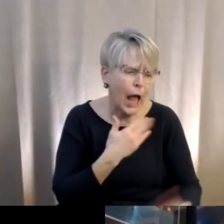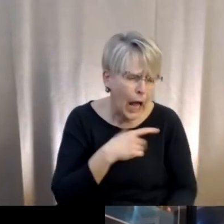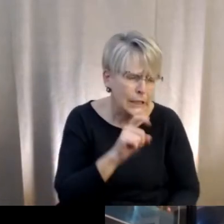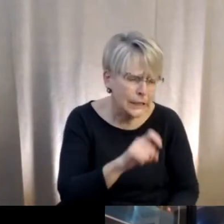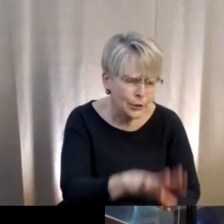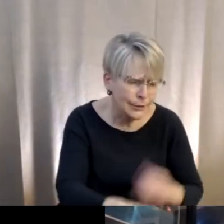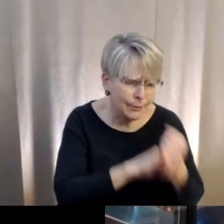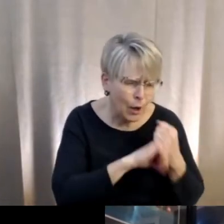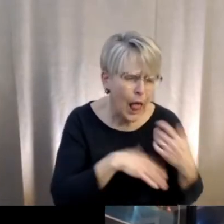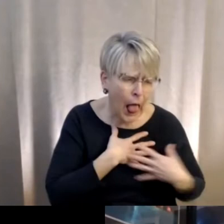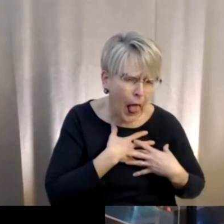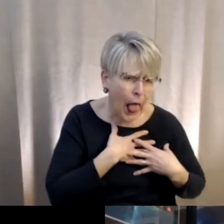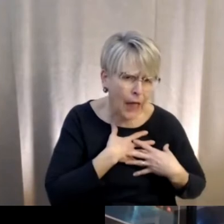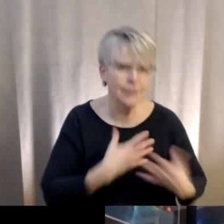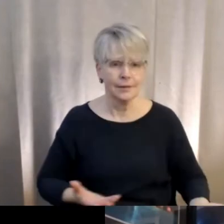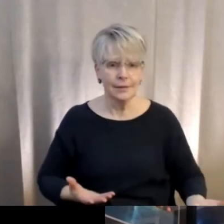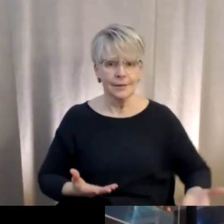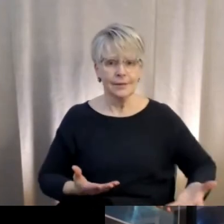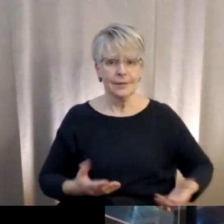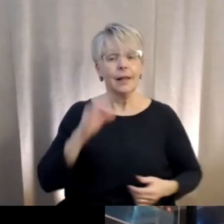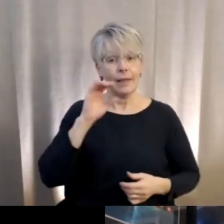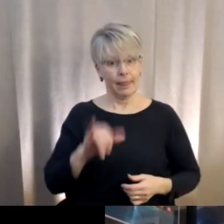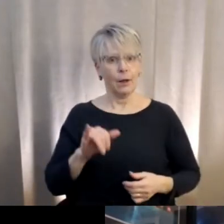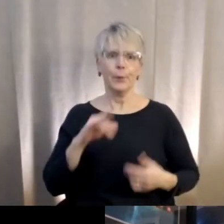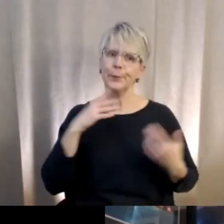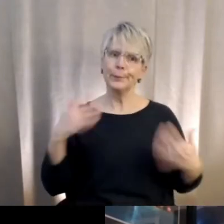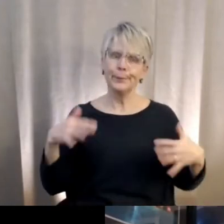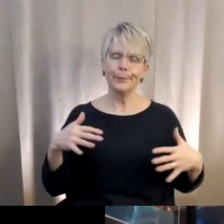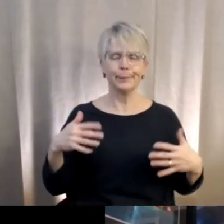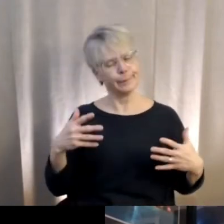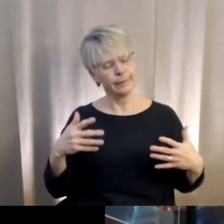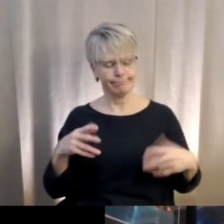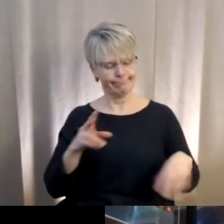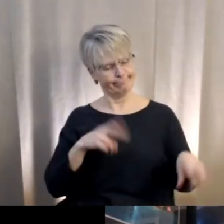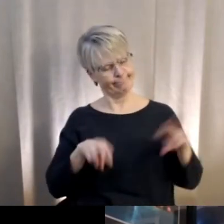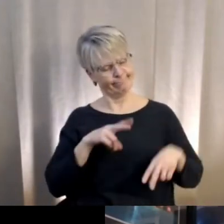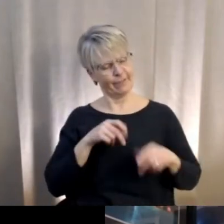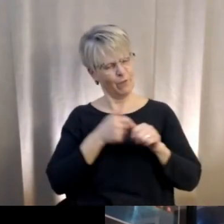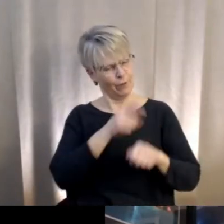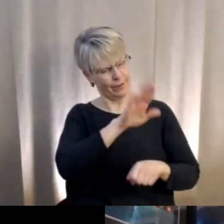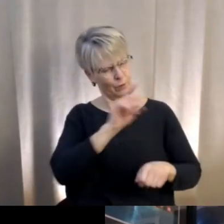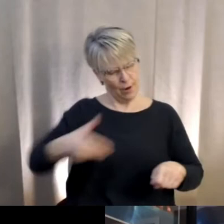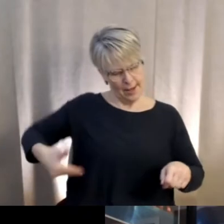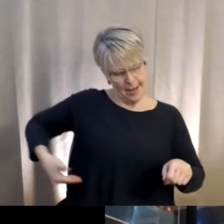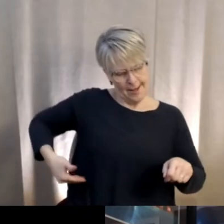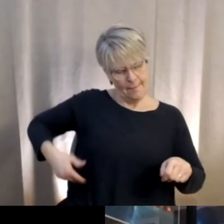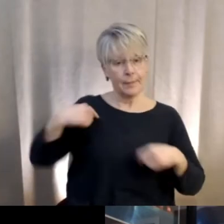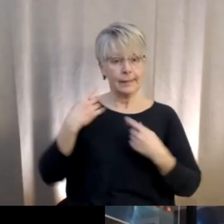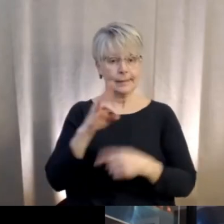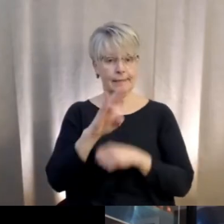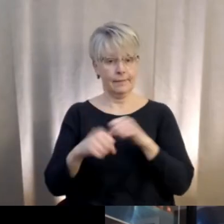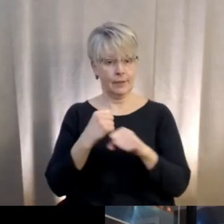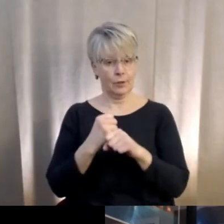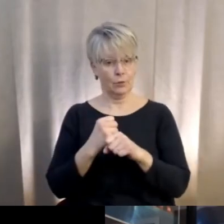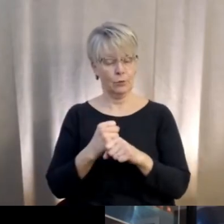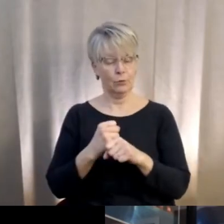that. So that is a big one through, you know, the past 7 years of working with service